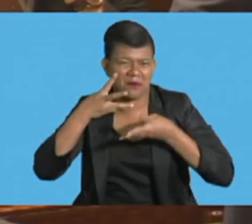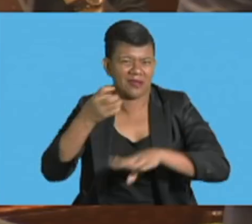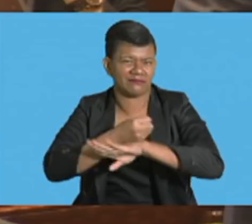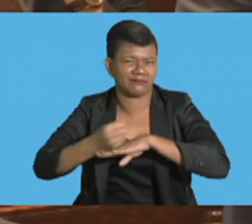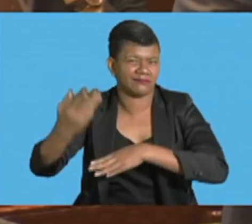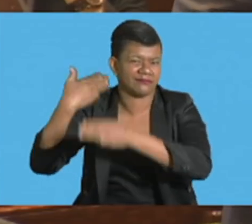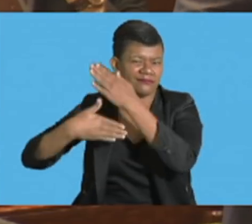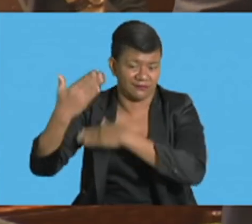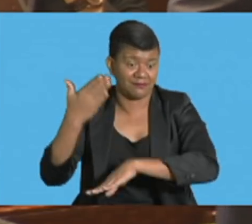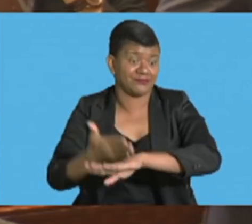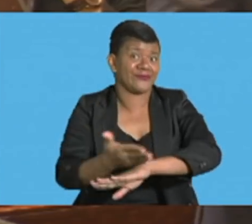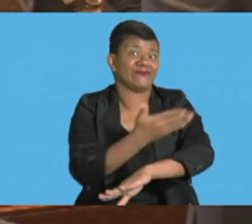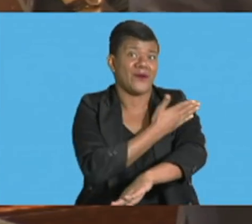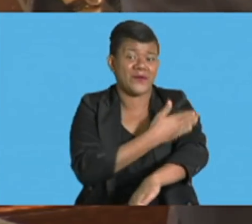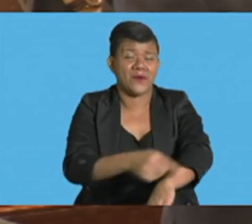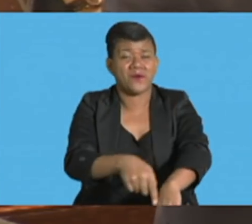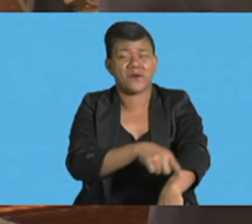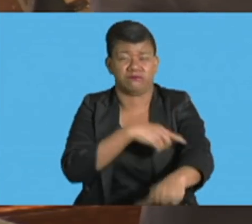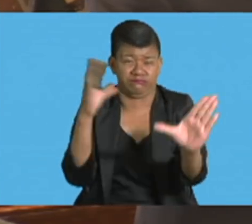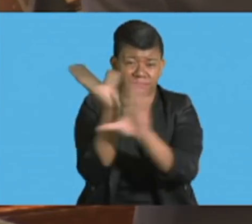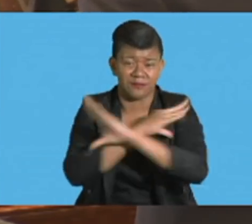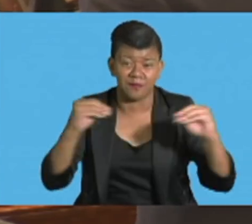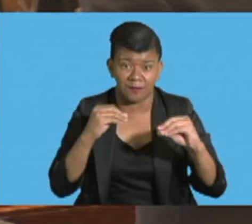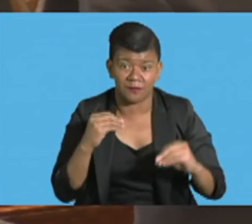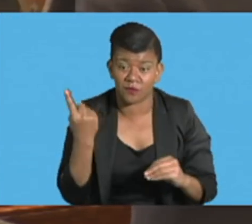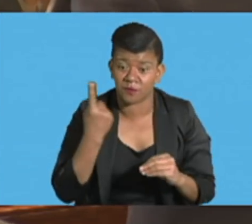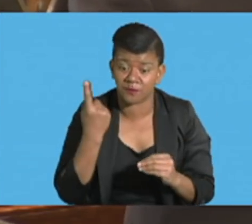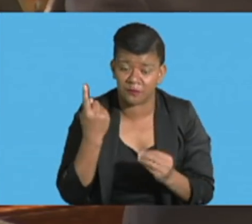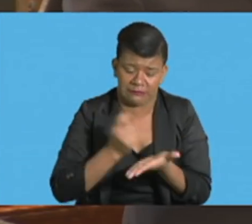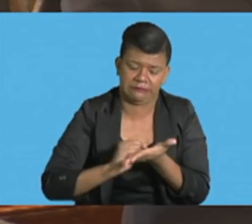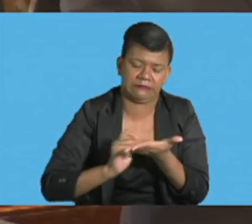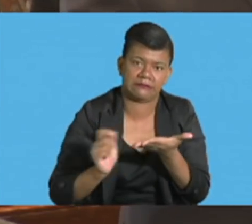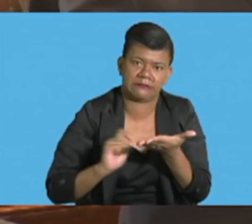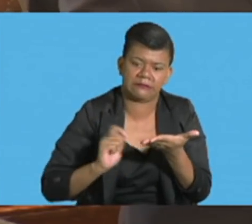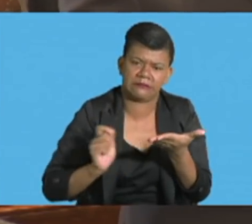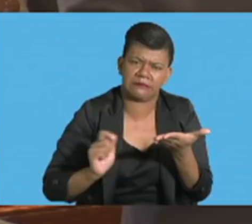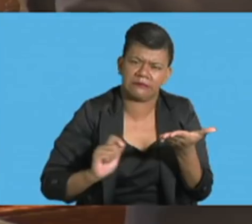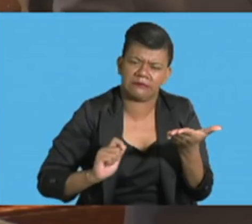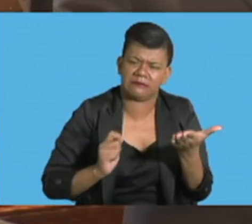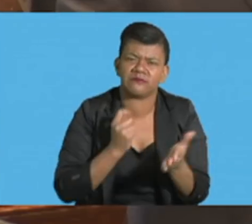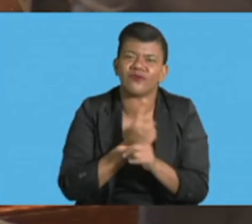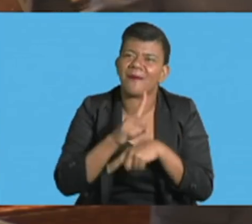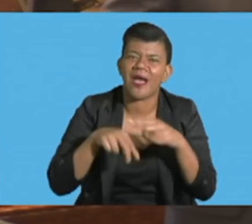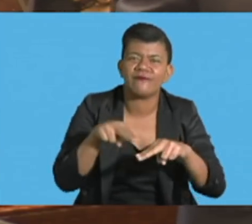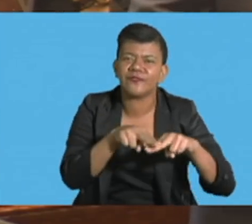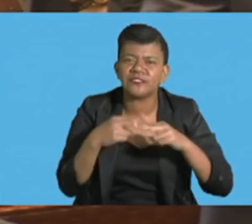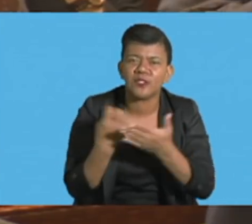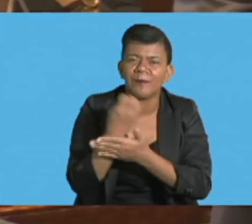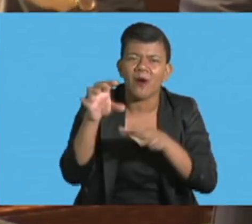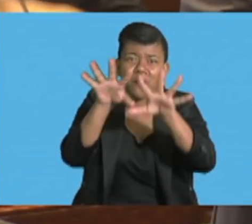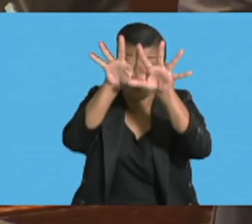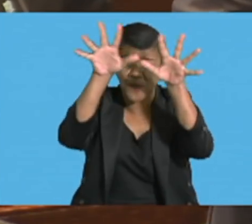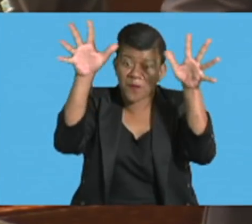boom, he published a paper with a bleak outlook on the Fijian economy, titled Global Crisis,